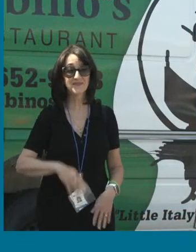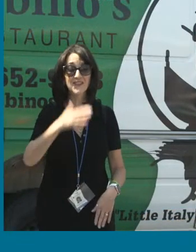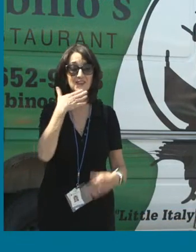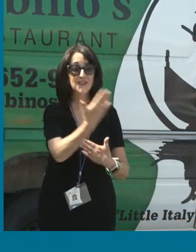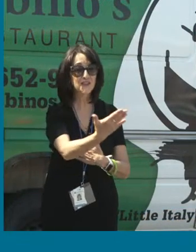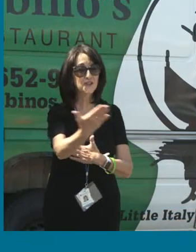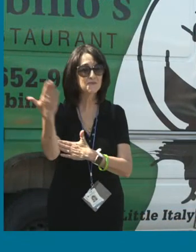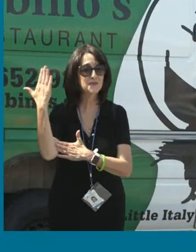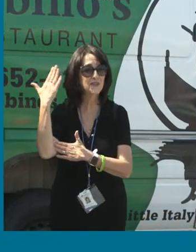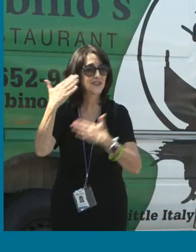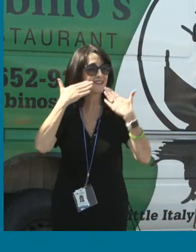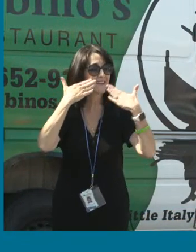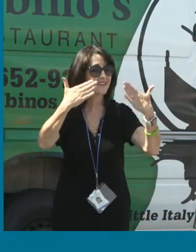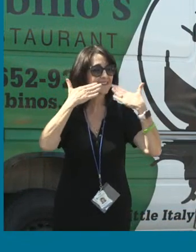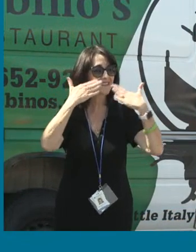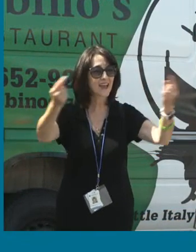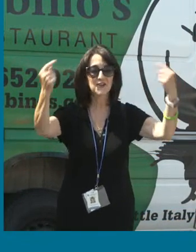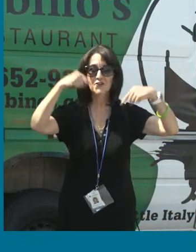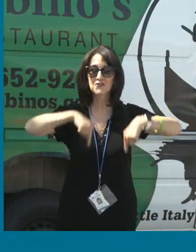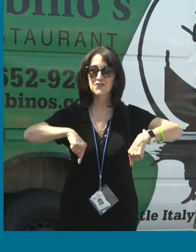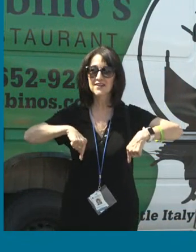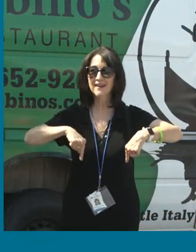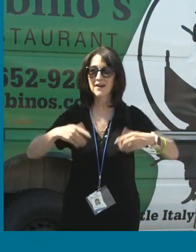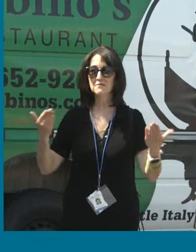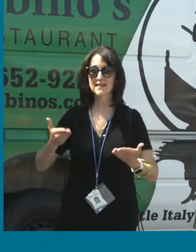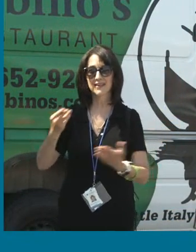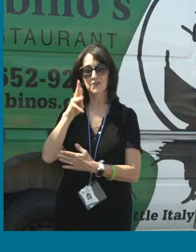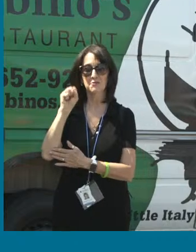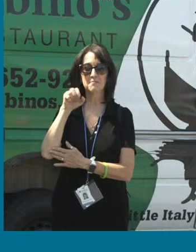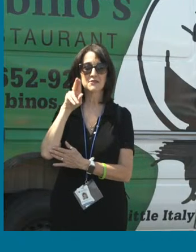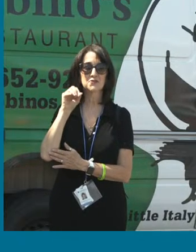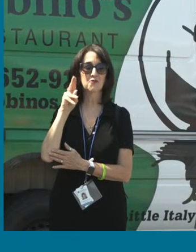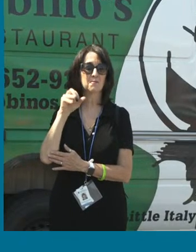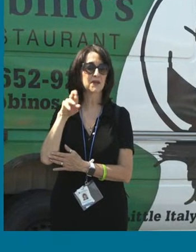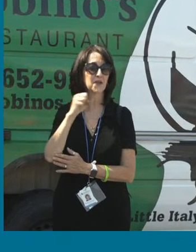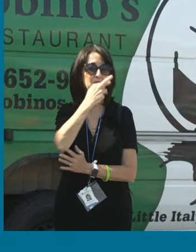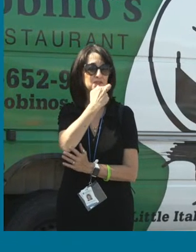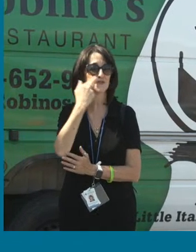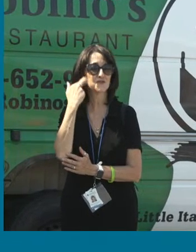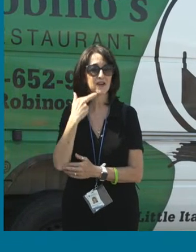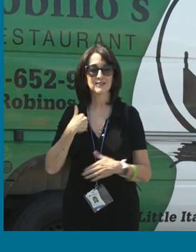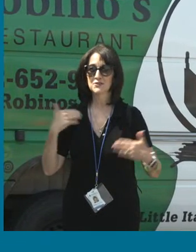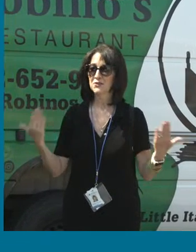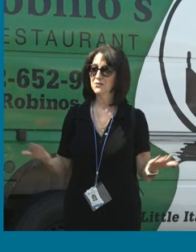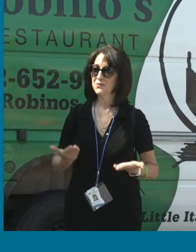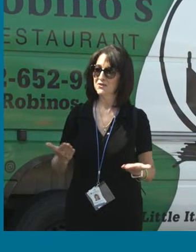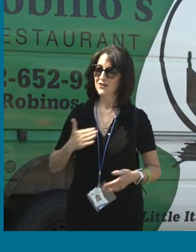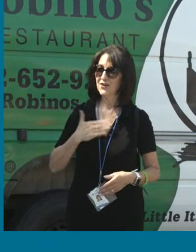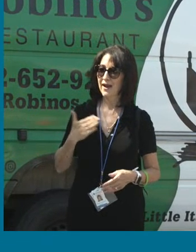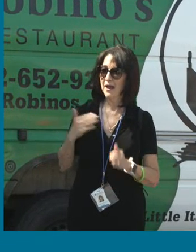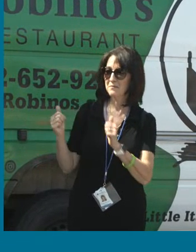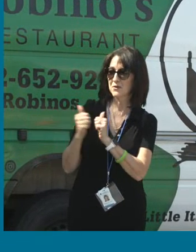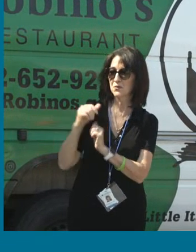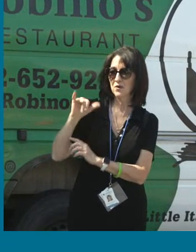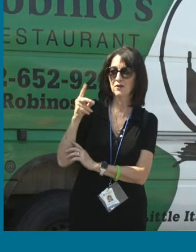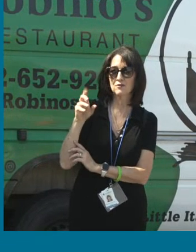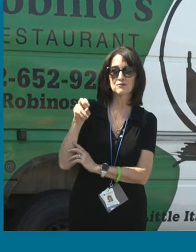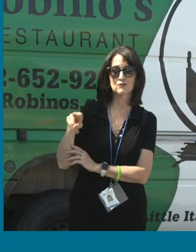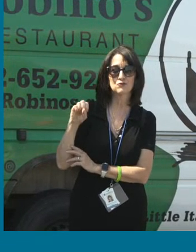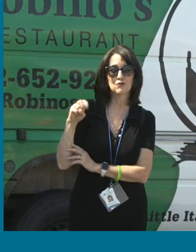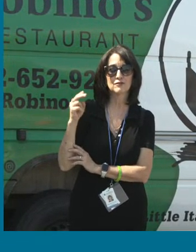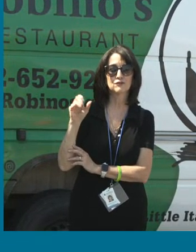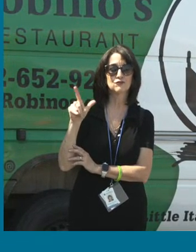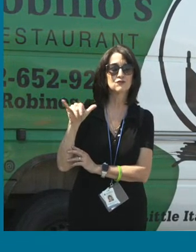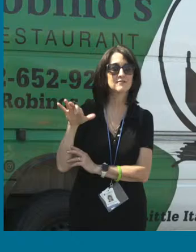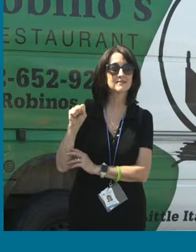Good morning, everybody, and thank you so much for coming to Mrs. Rubino's. We are happy to be here today with Jordan Schulteis, the Director of the Division